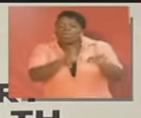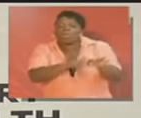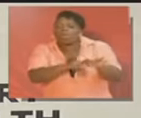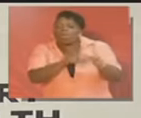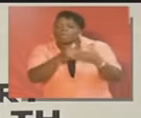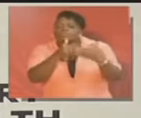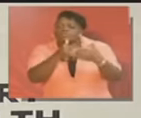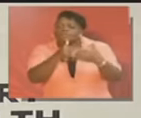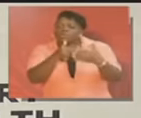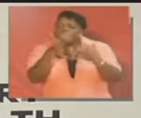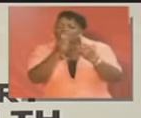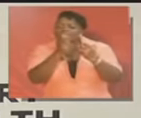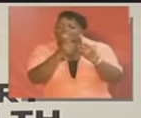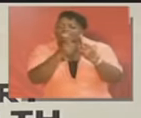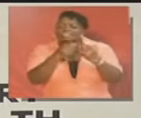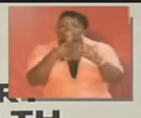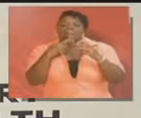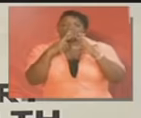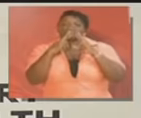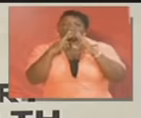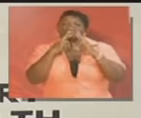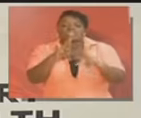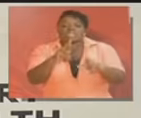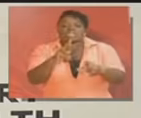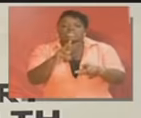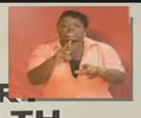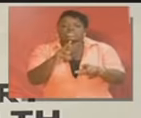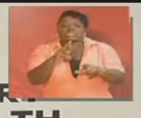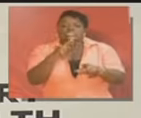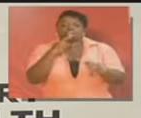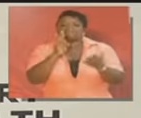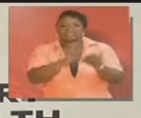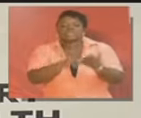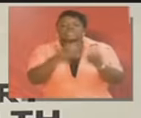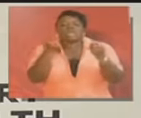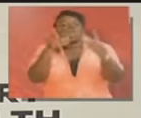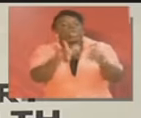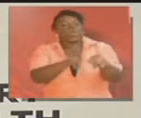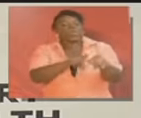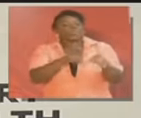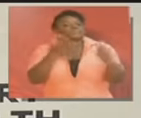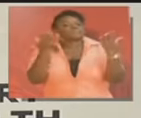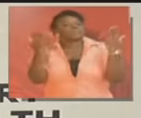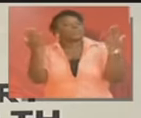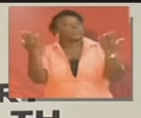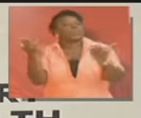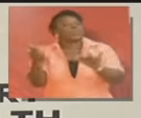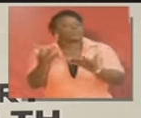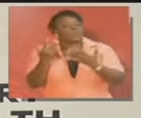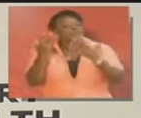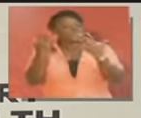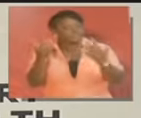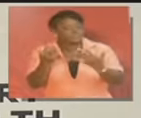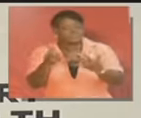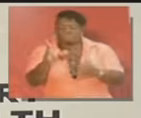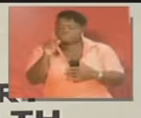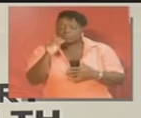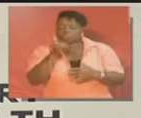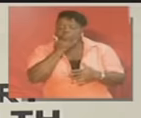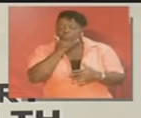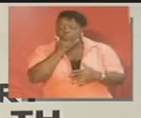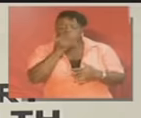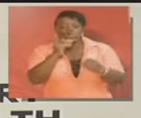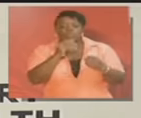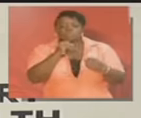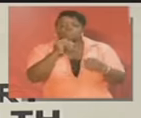range throughout which the confirmed samples for a given day would have been collected. It's not that it necessarily take that length of time to